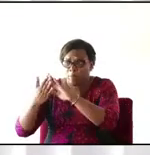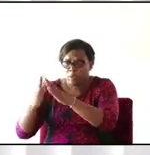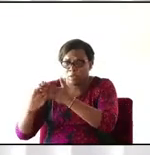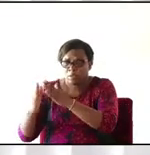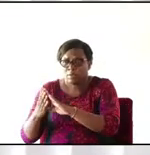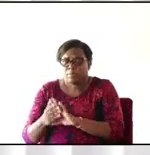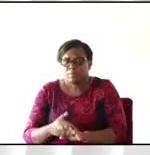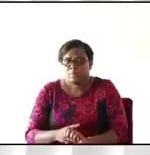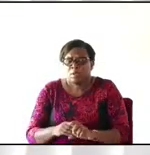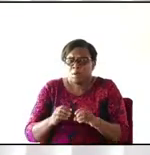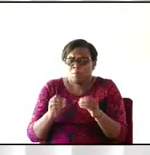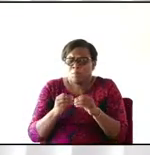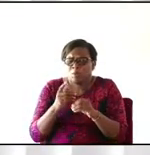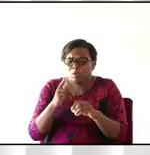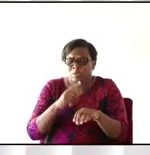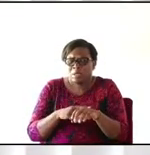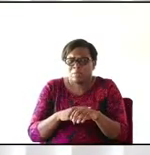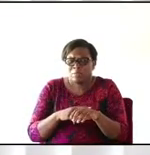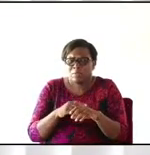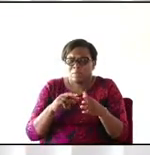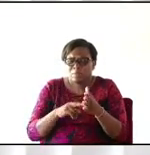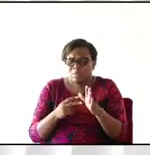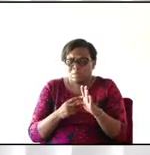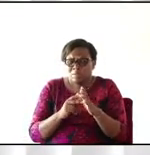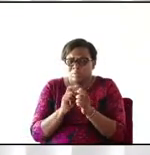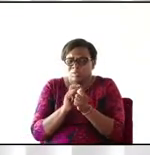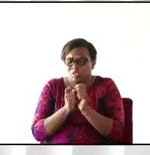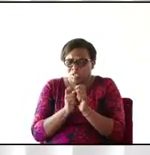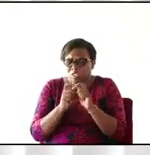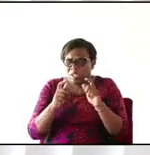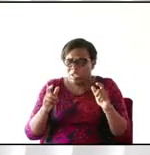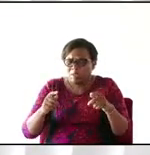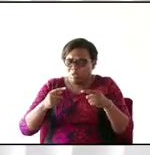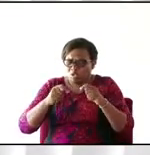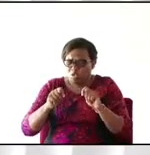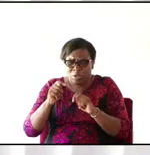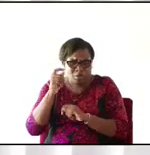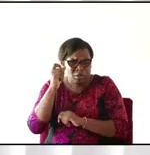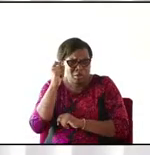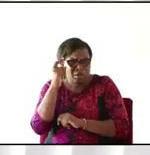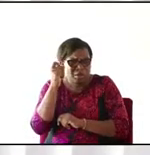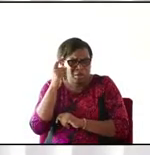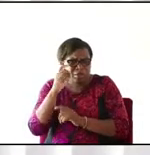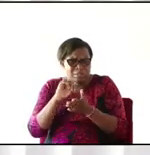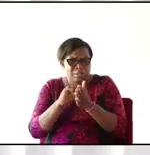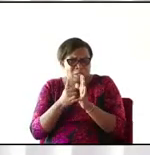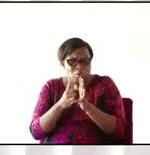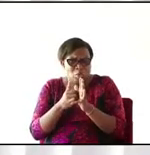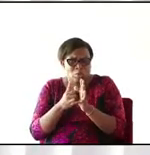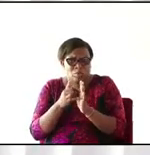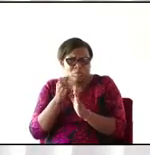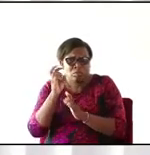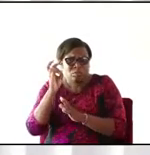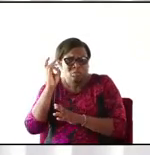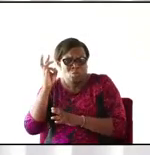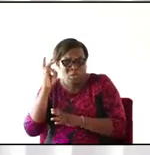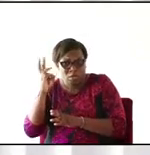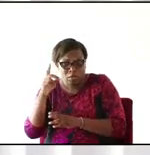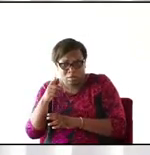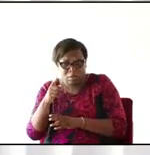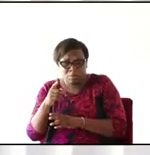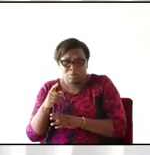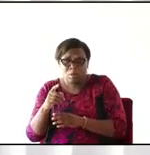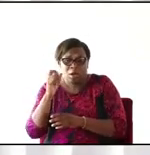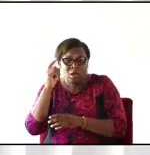means adjusting their language, trying to understand those that we're ministering to, trying to understand their